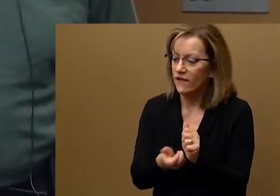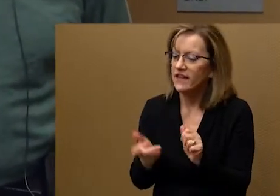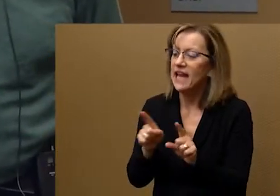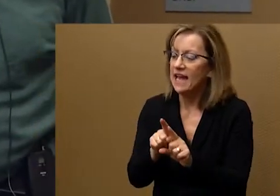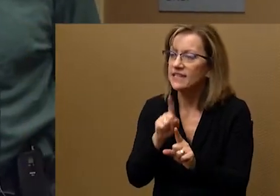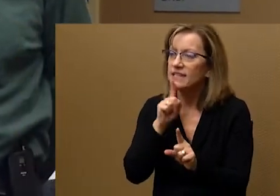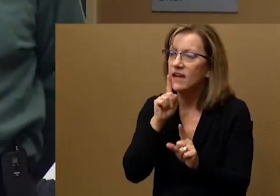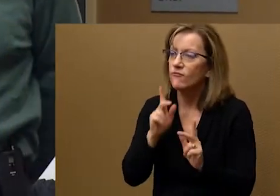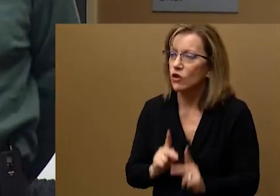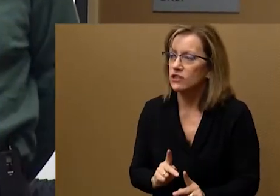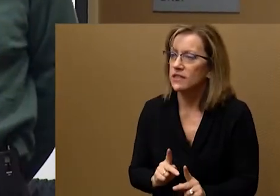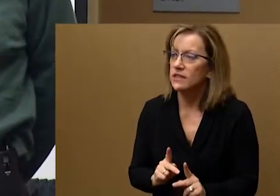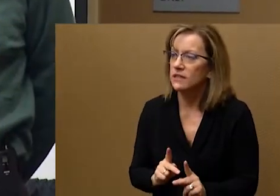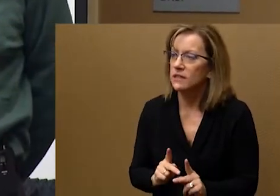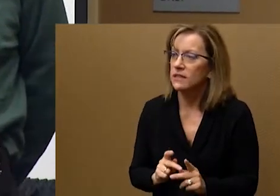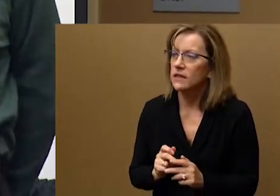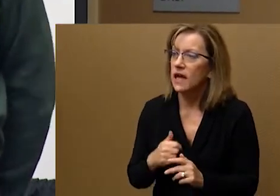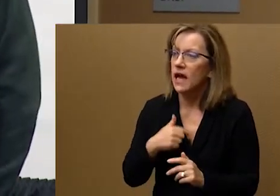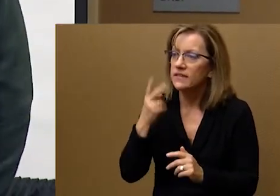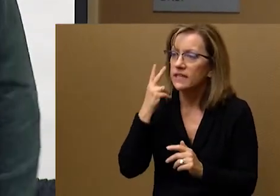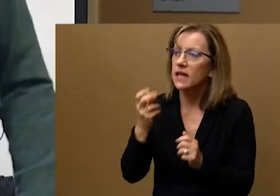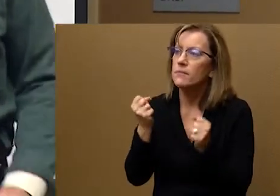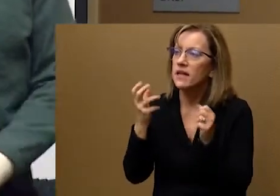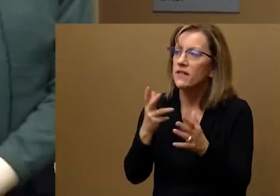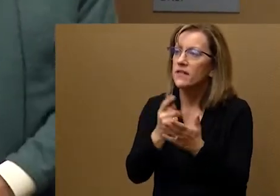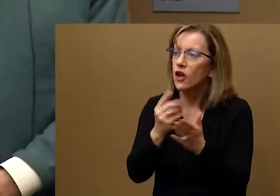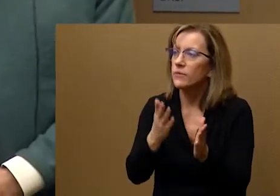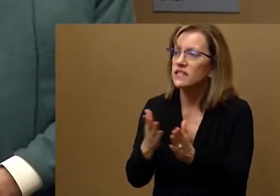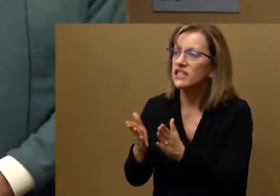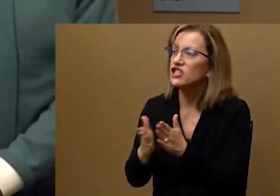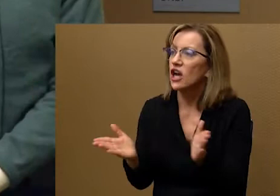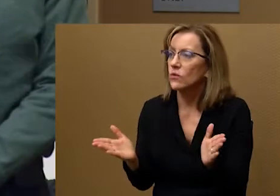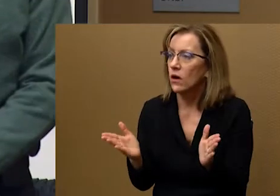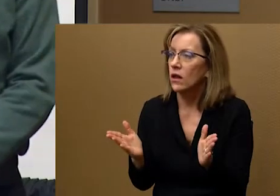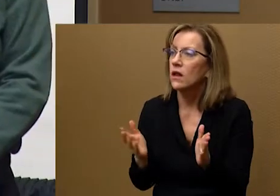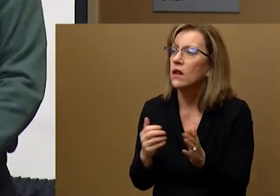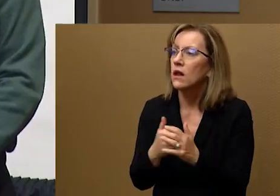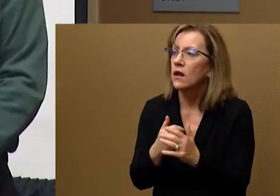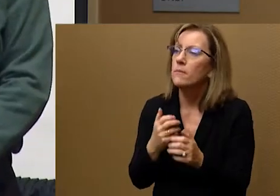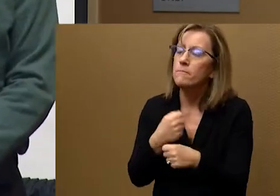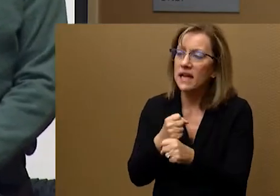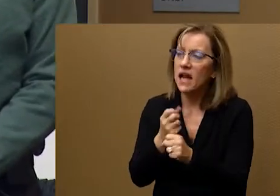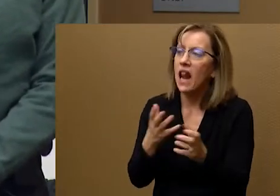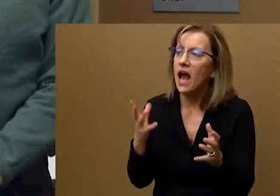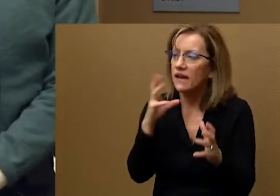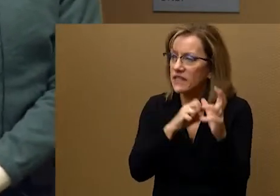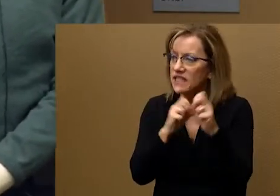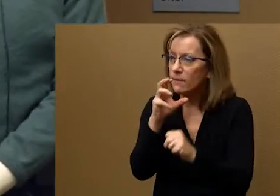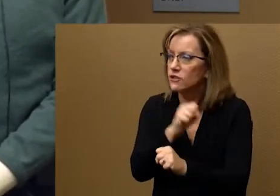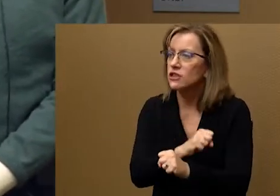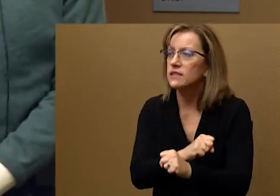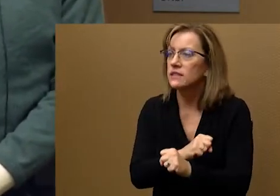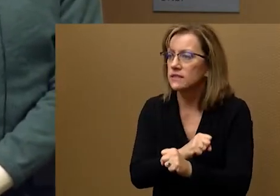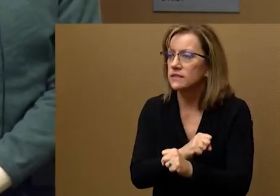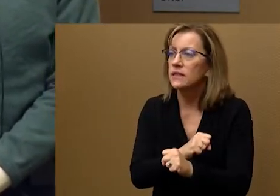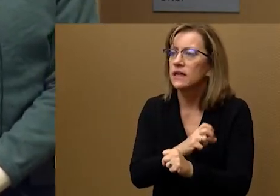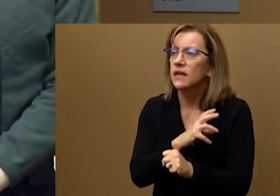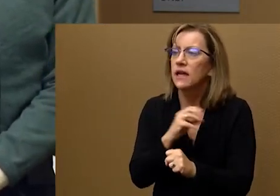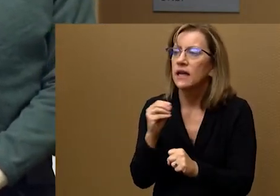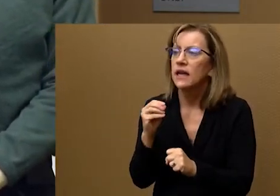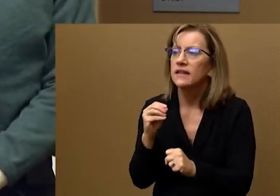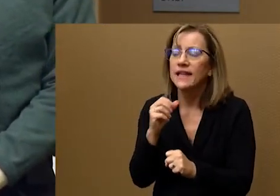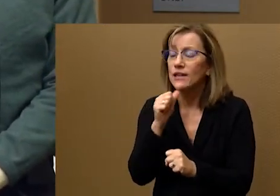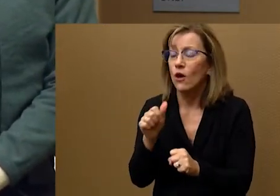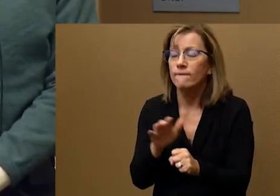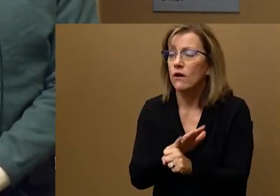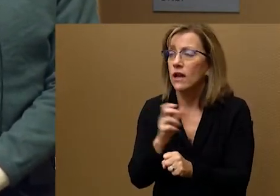have experienced everything as a deaf person, because I've seen so many therapists in general who make a lot of